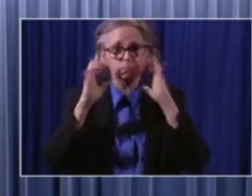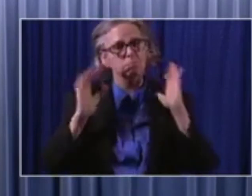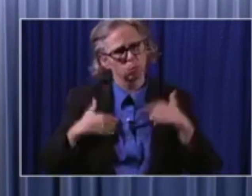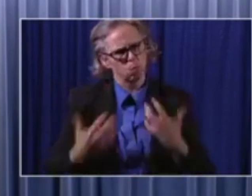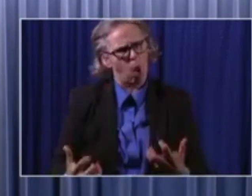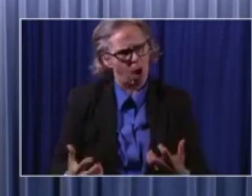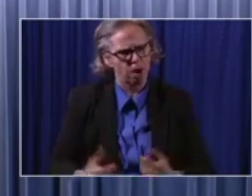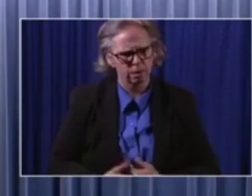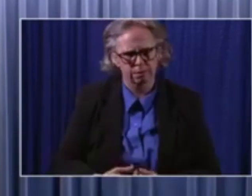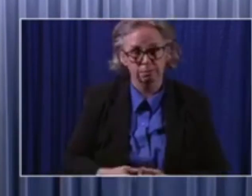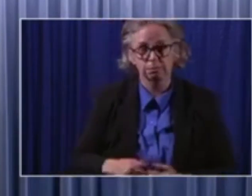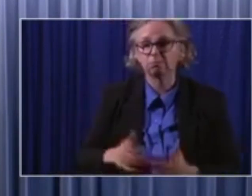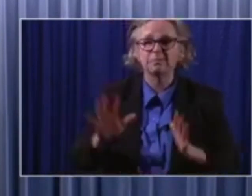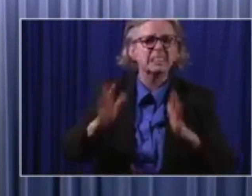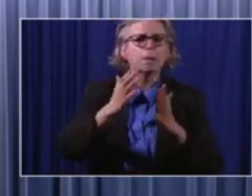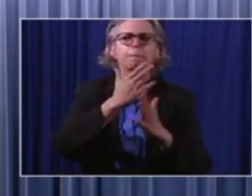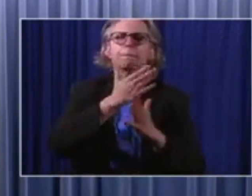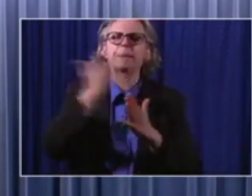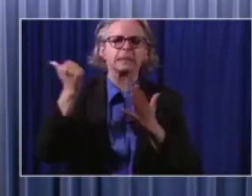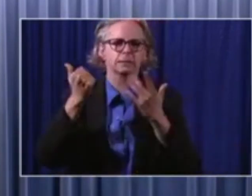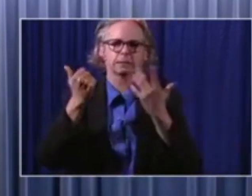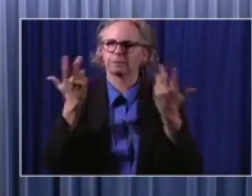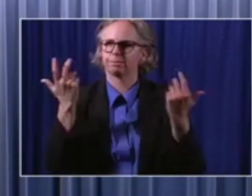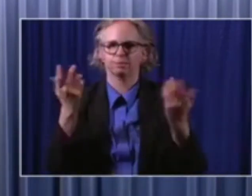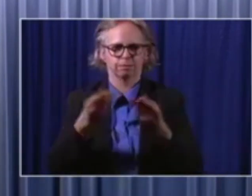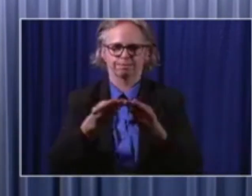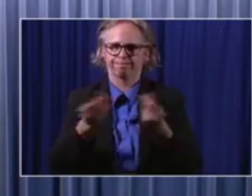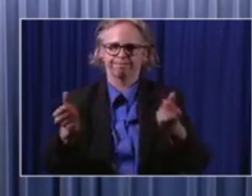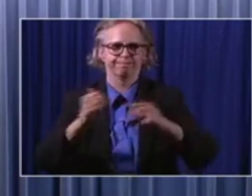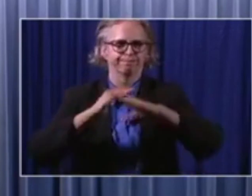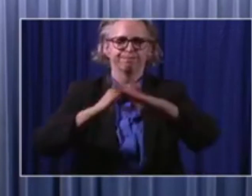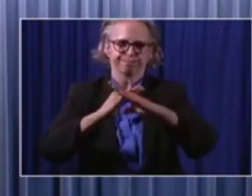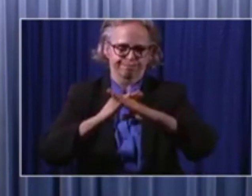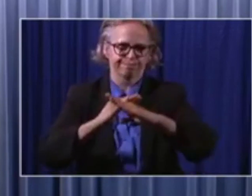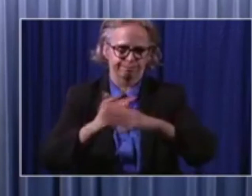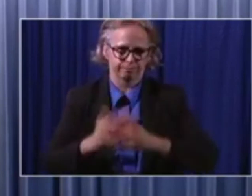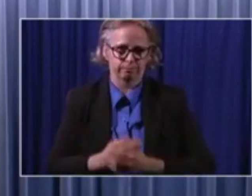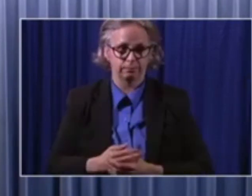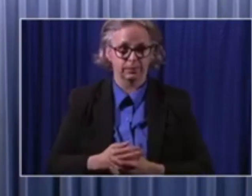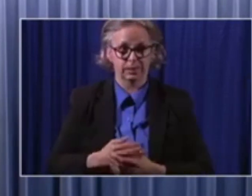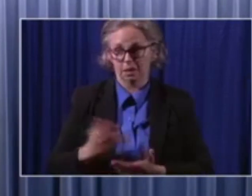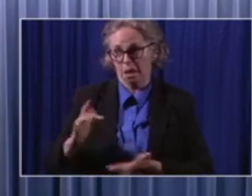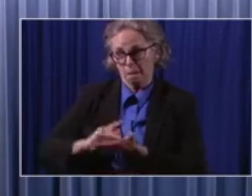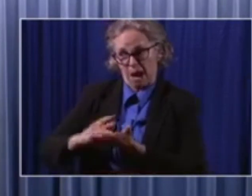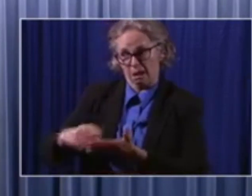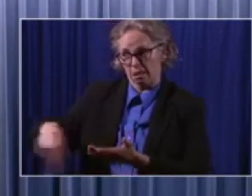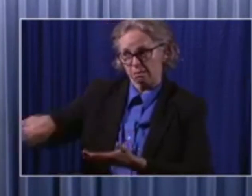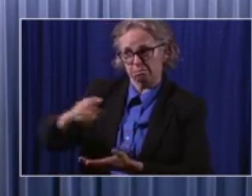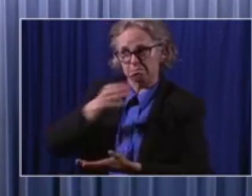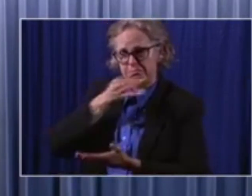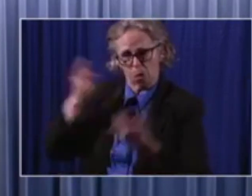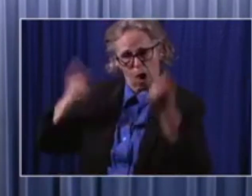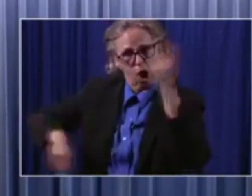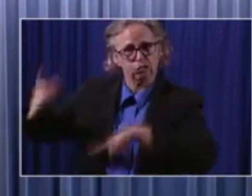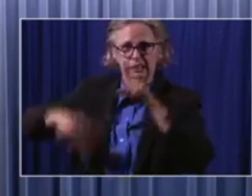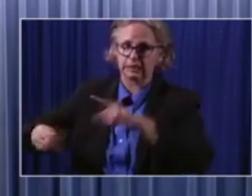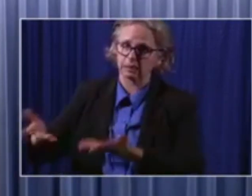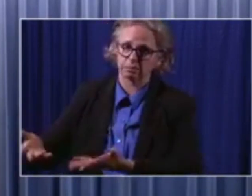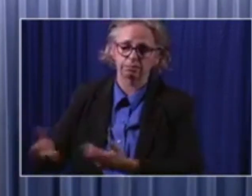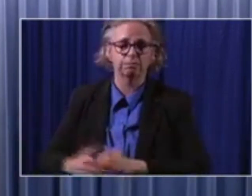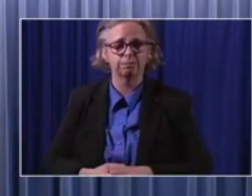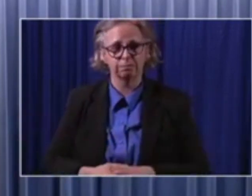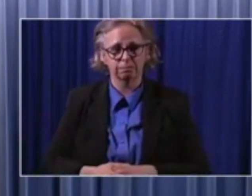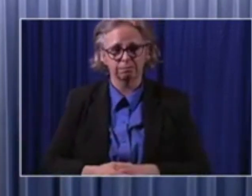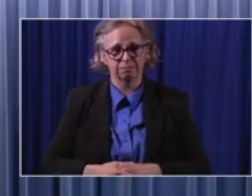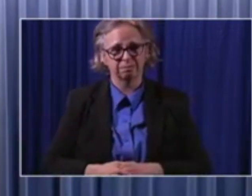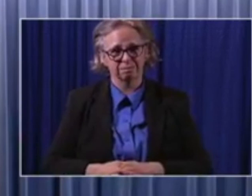state would agree with that, as one of the most effective ways to prevent you from becoming red. But the goal is this is not a grade. This is a